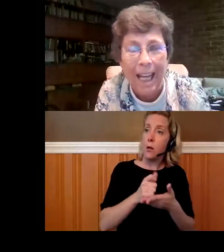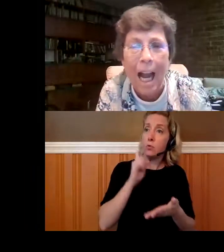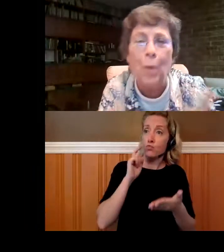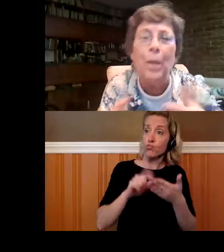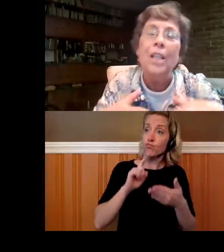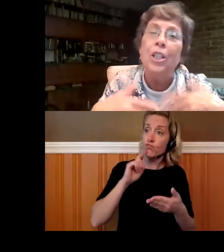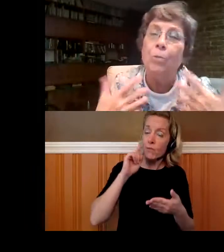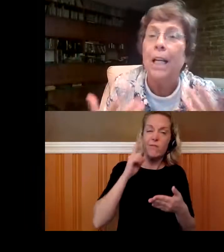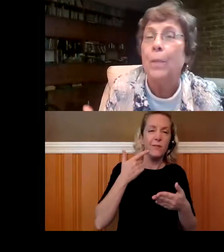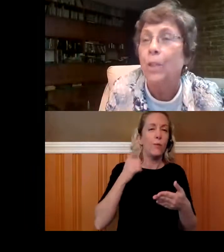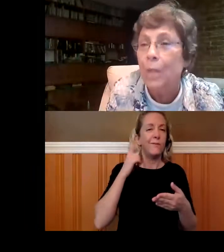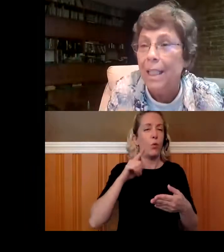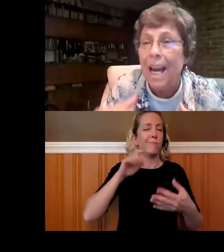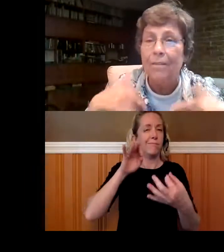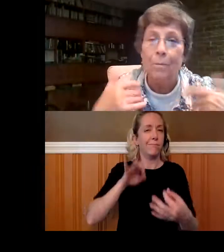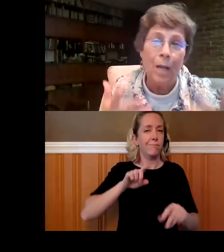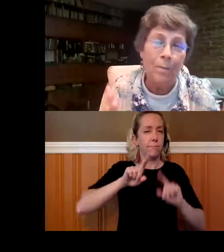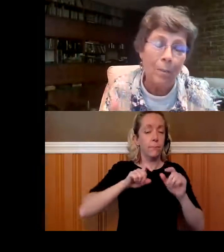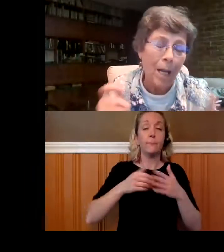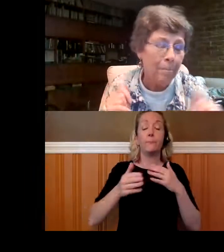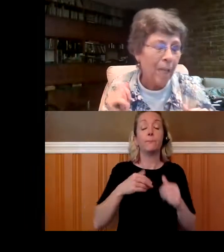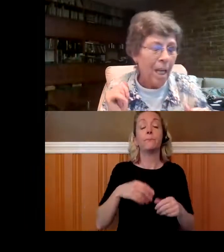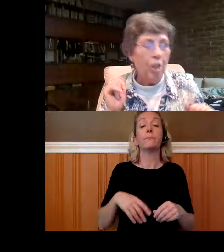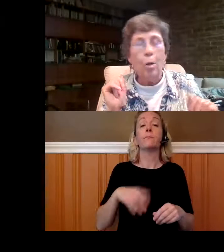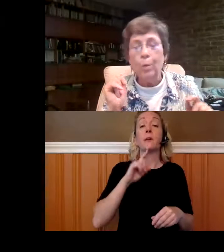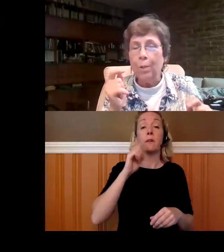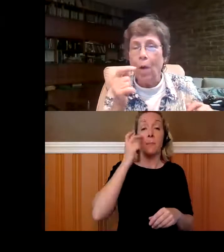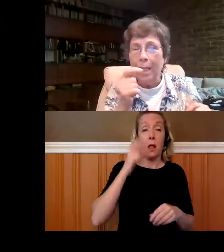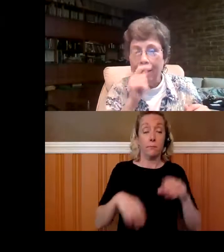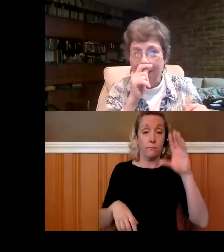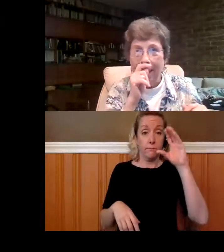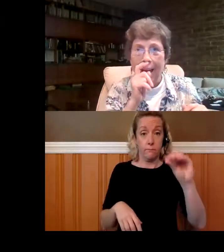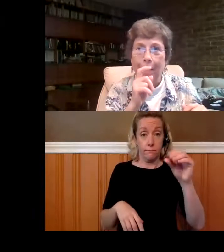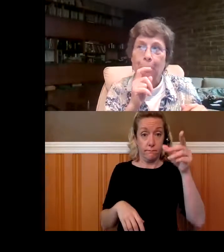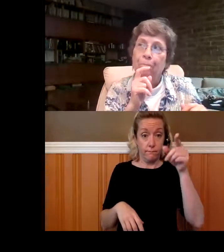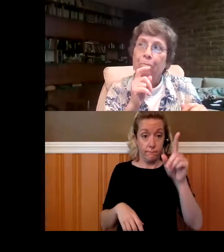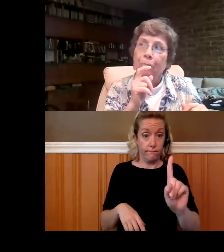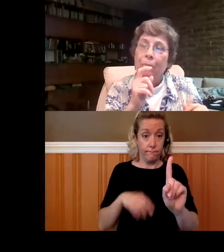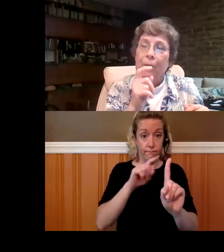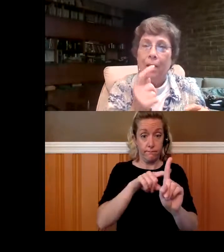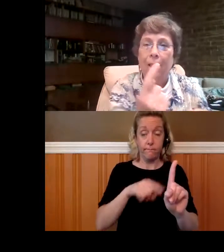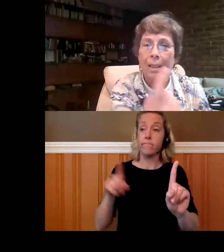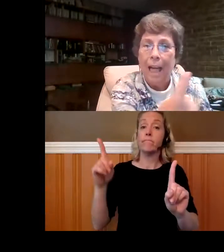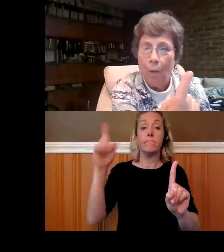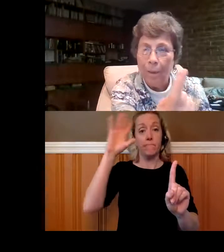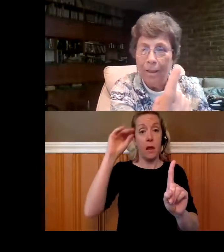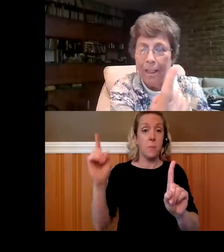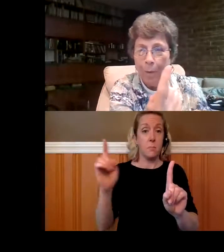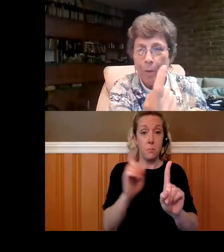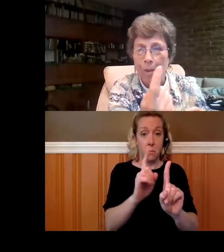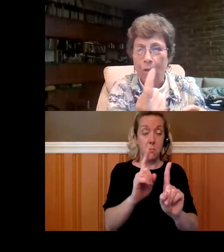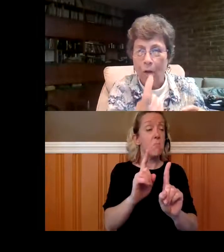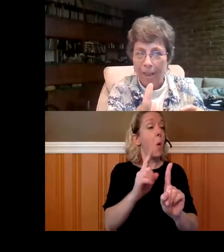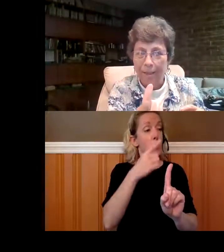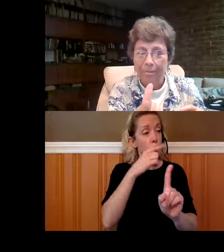blah. So this one guy helped the deafblind person across. And then they say goodbye. And